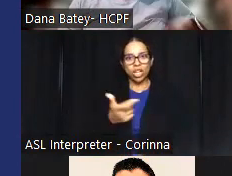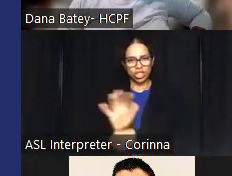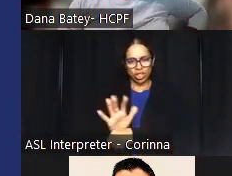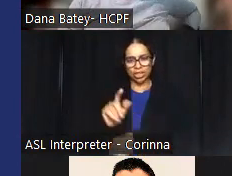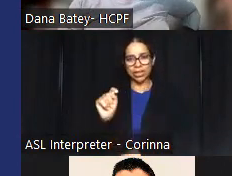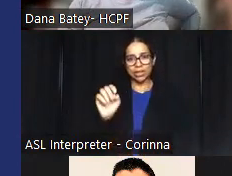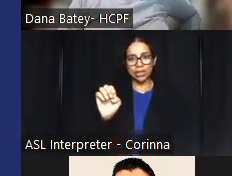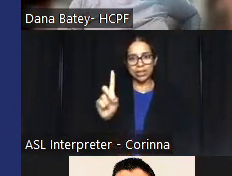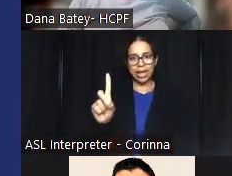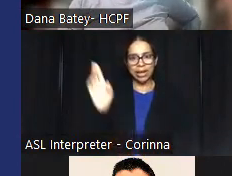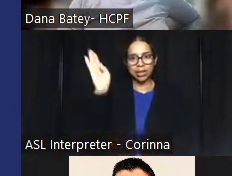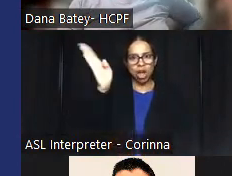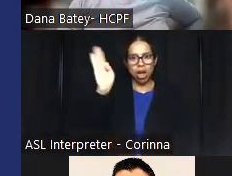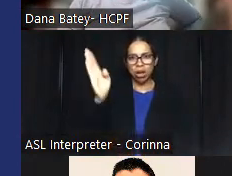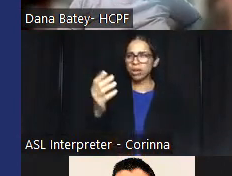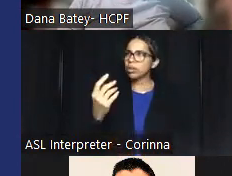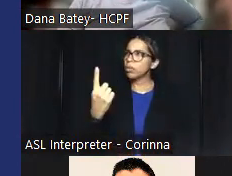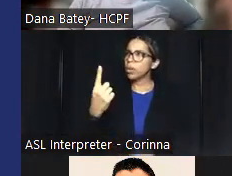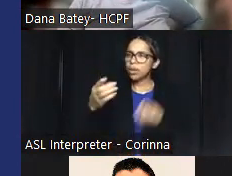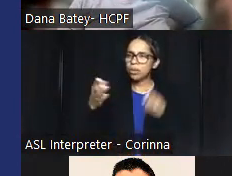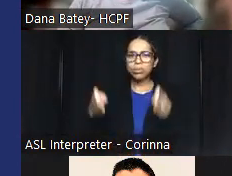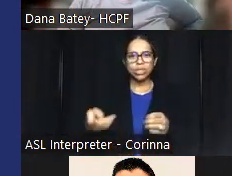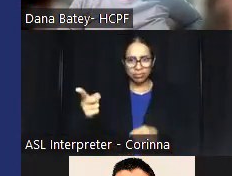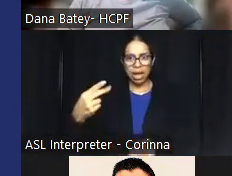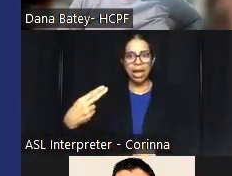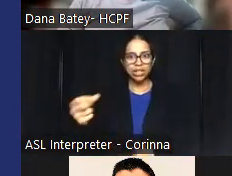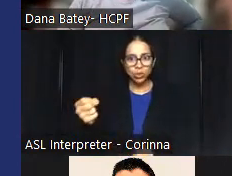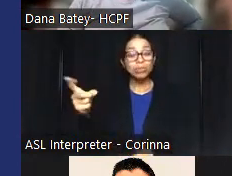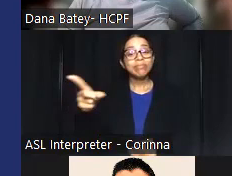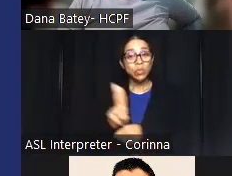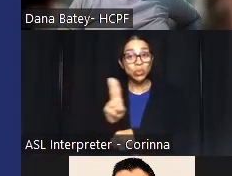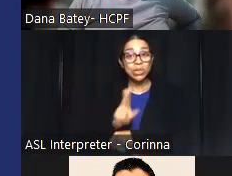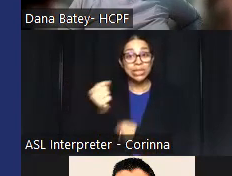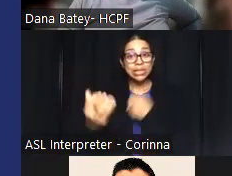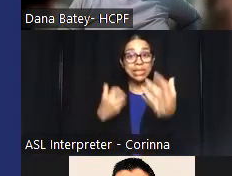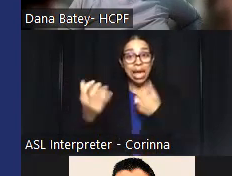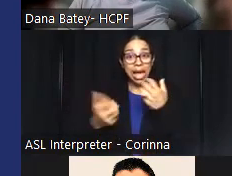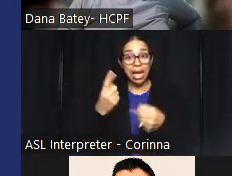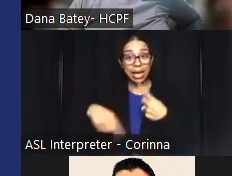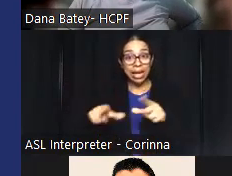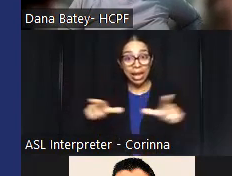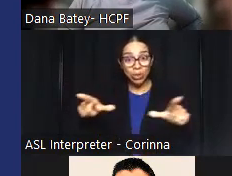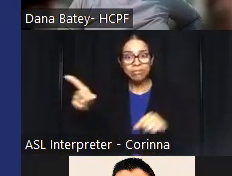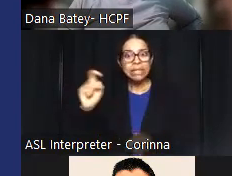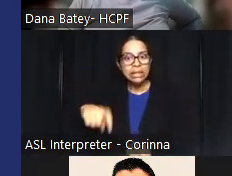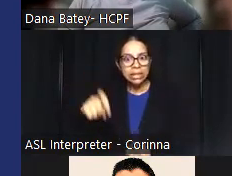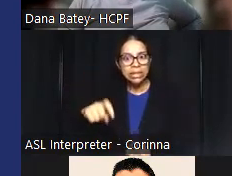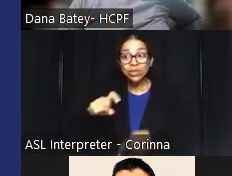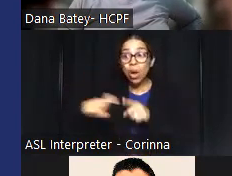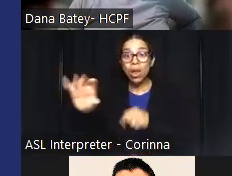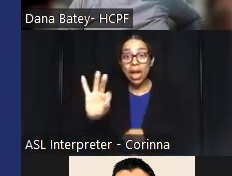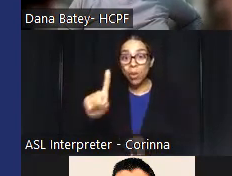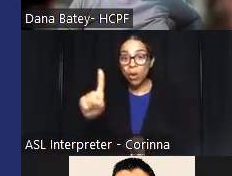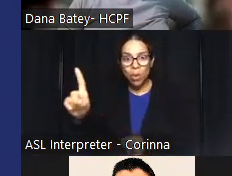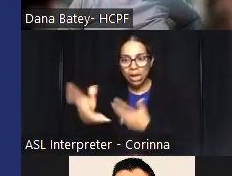somebody, or no, she was in a high school, and she used sign language and needed to dial 911. And it didn't work. And